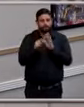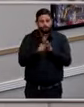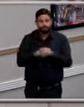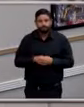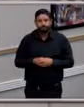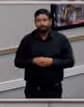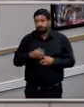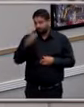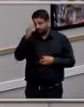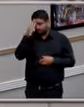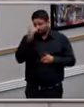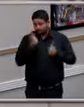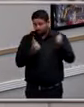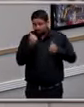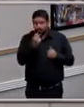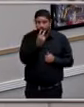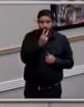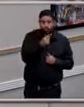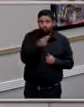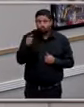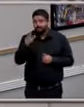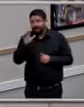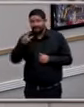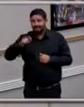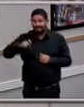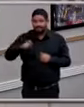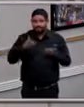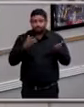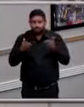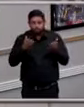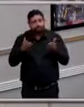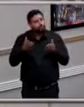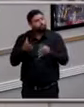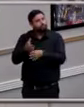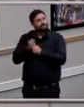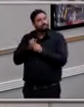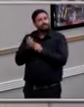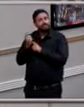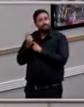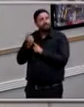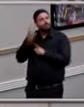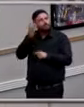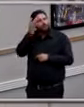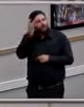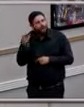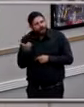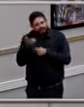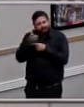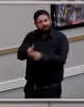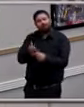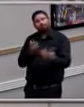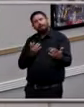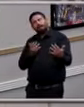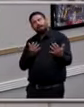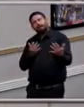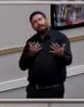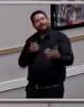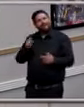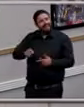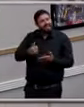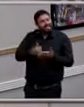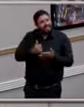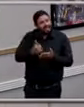grades 2 through 5 need services and were receiving them last year. Why are you making them wait to get the help that they